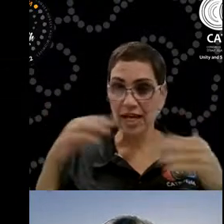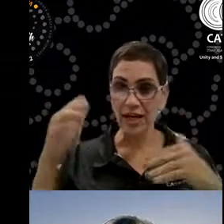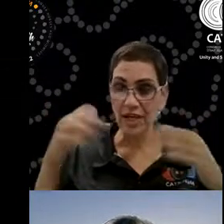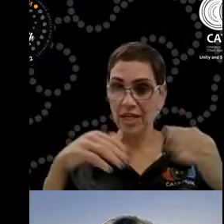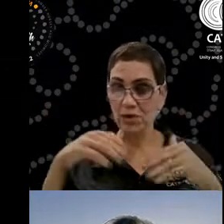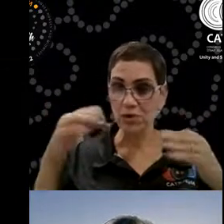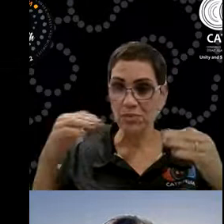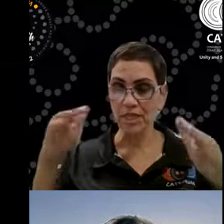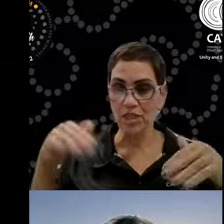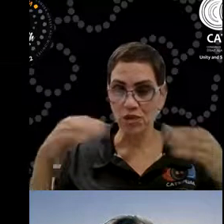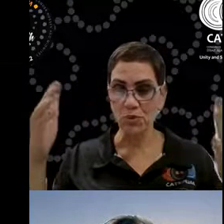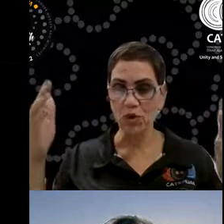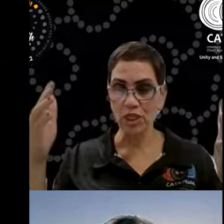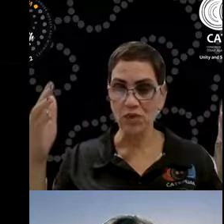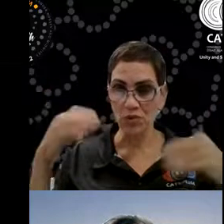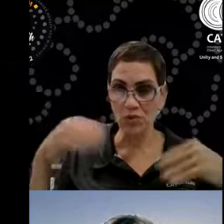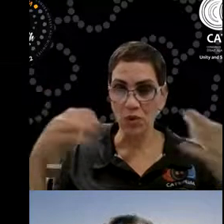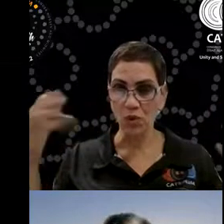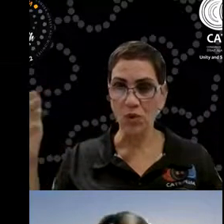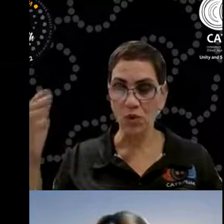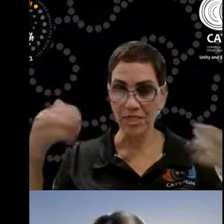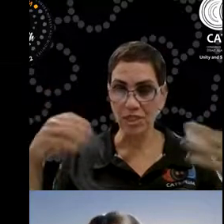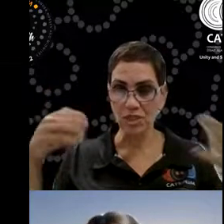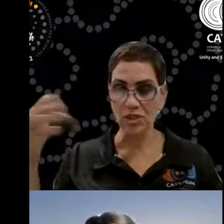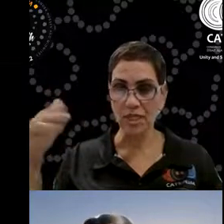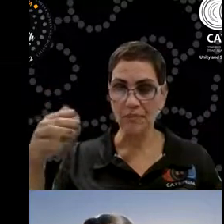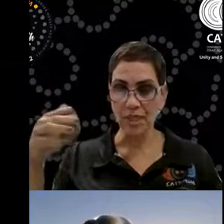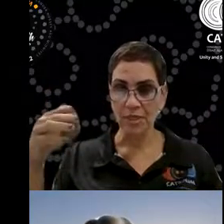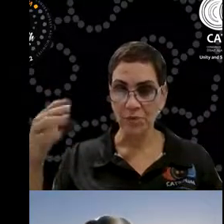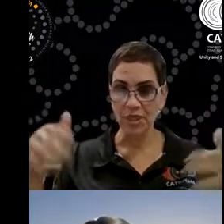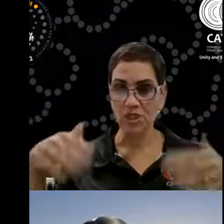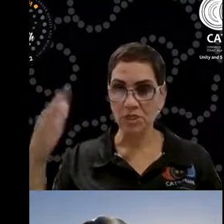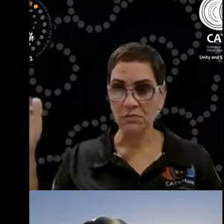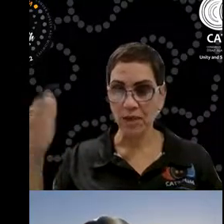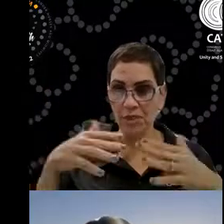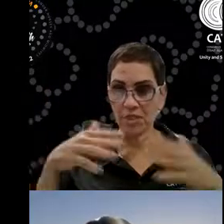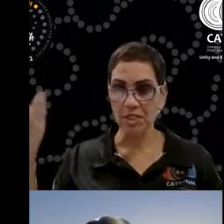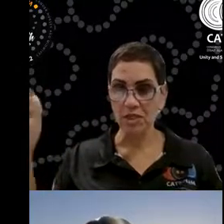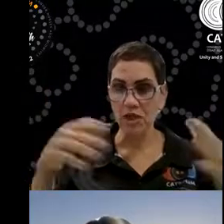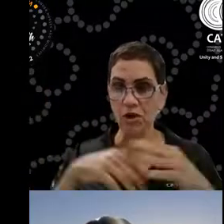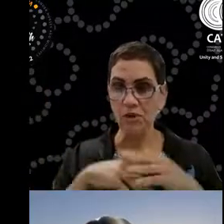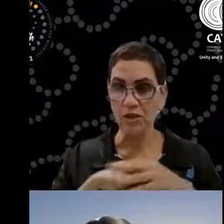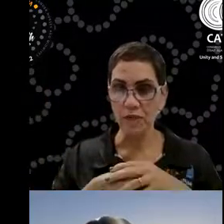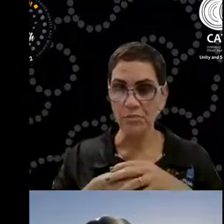see potentially how they could be working to or potentially